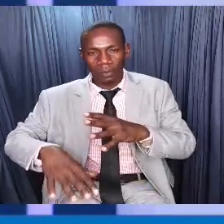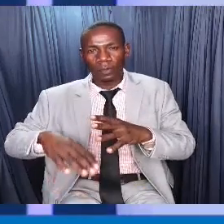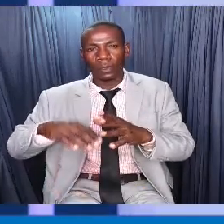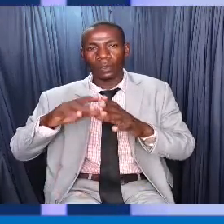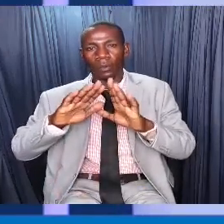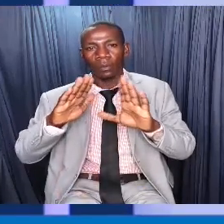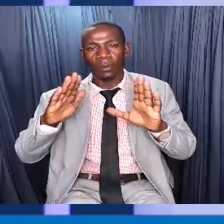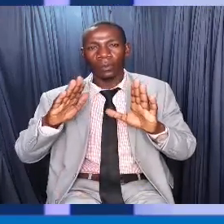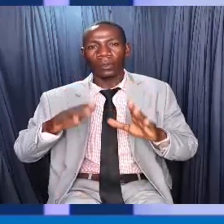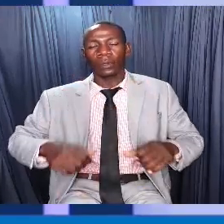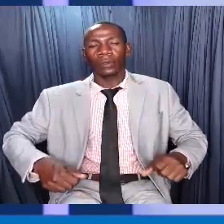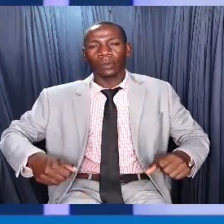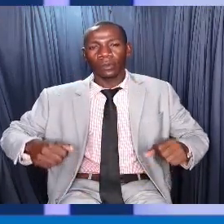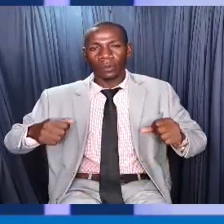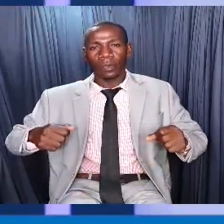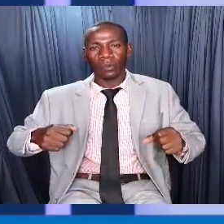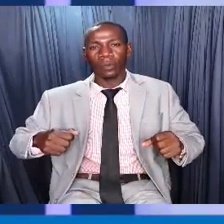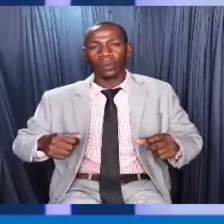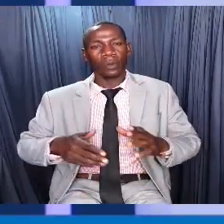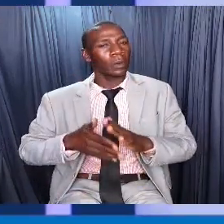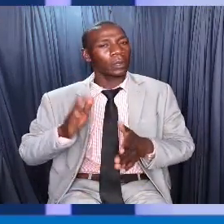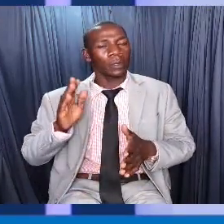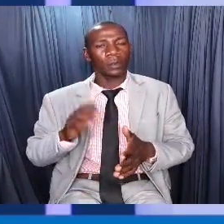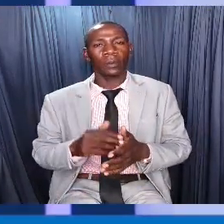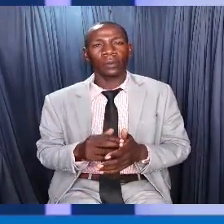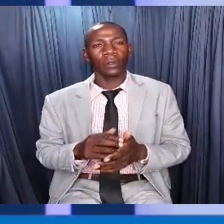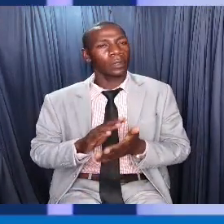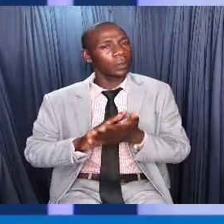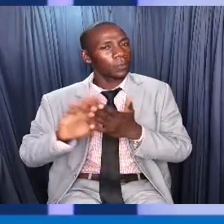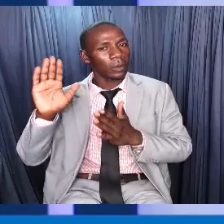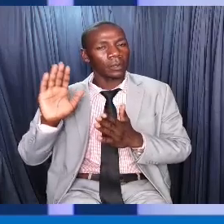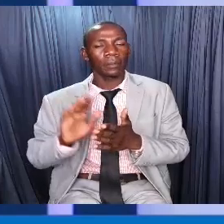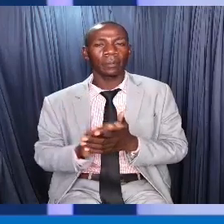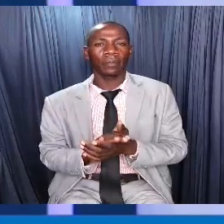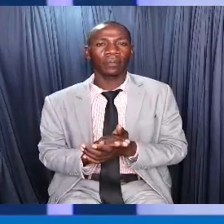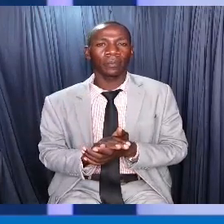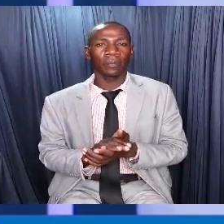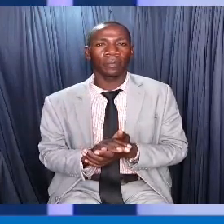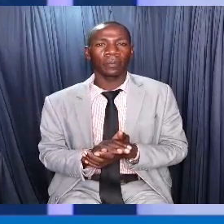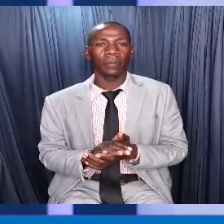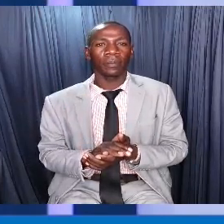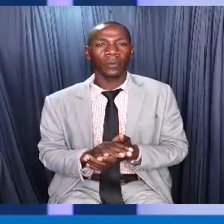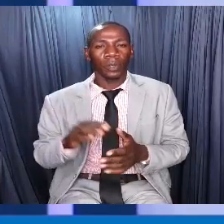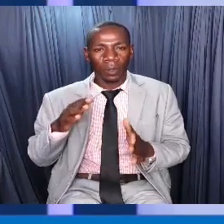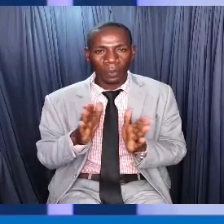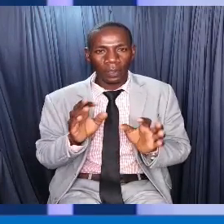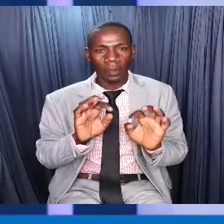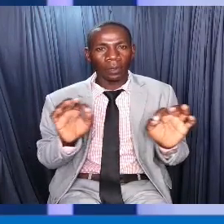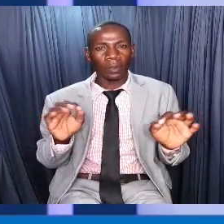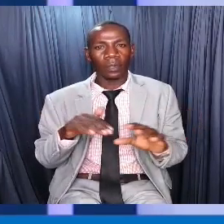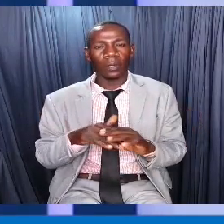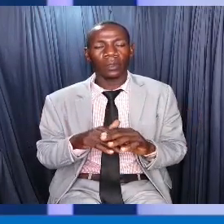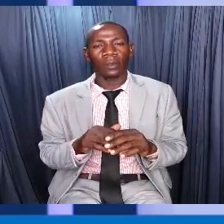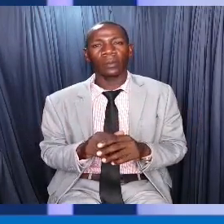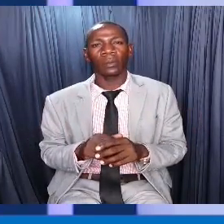outside. Shujaa mbio. Very bravely he went away. Akakimbia. He flew away. Wakafungua nyumba hakuna mtu. Opening the house, nobody was